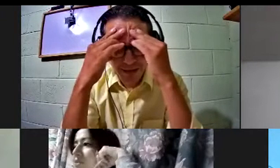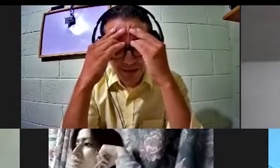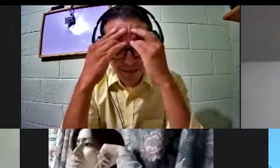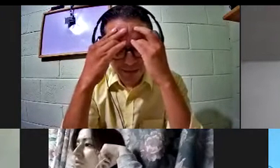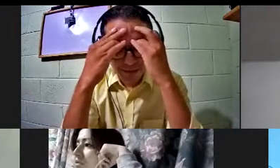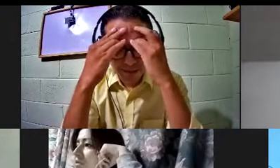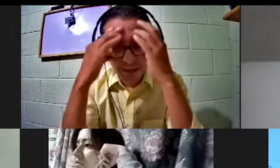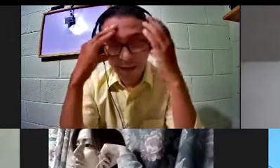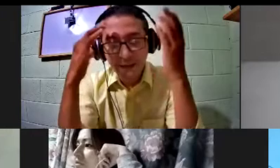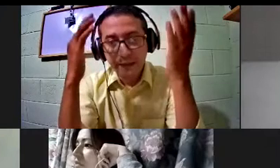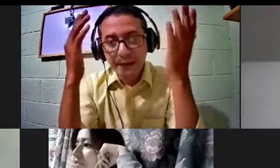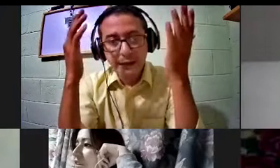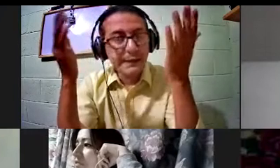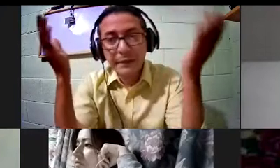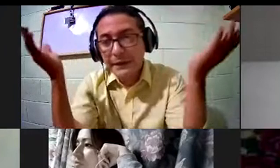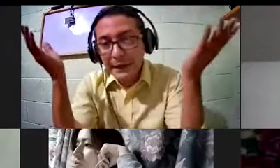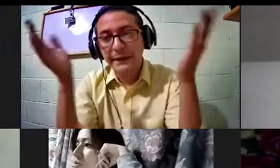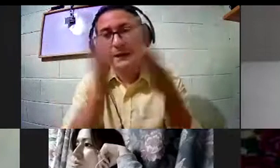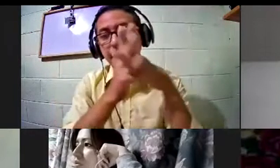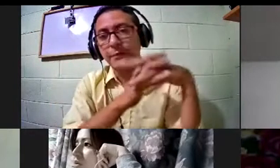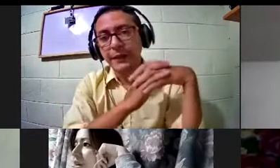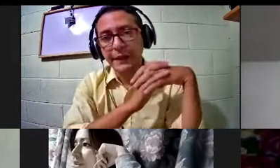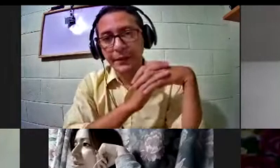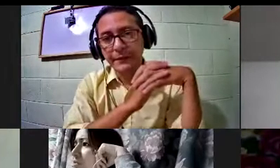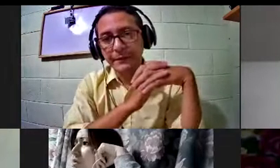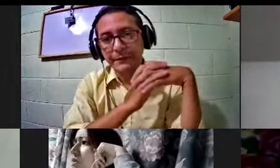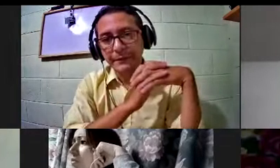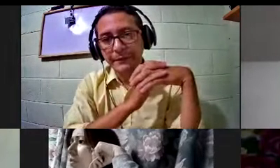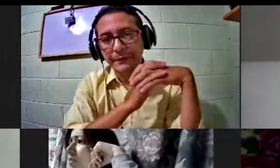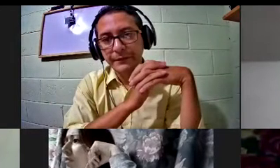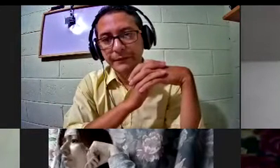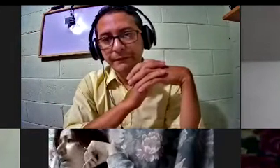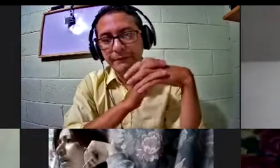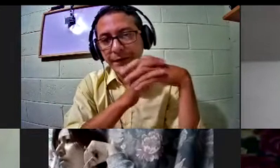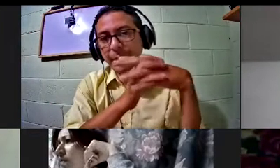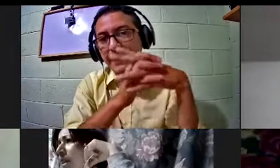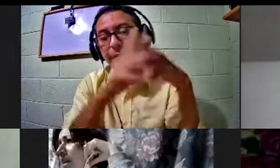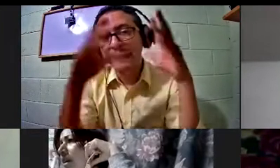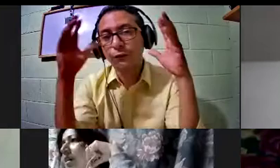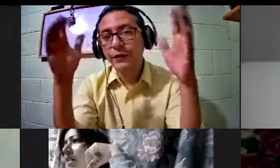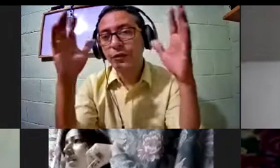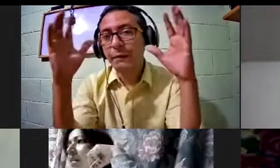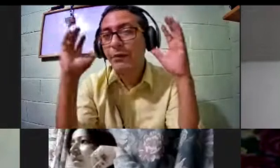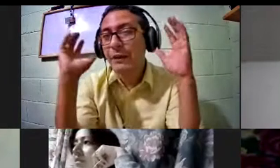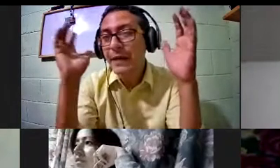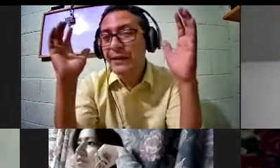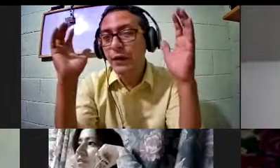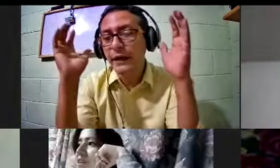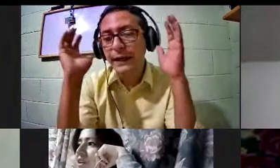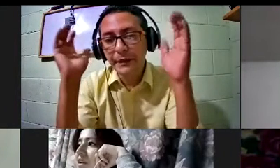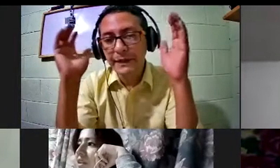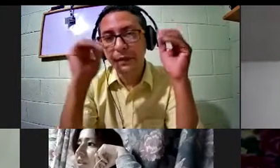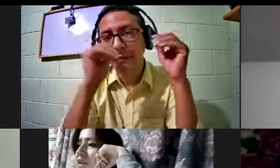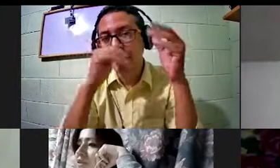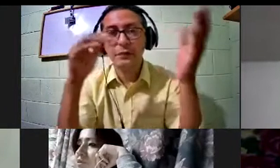that. It's like, es el presidente de la compañía, okay? Mm-hmm. The main, but we are talking about the main one,